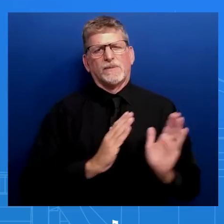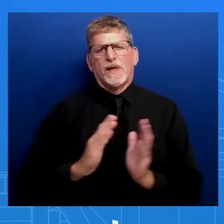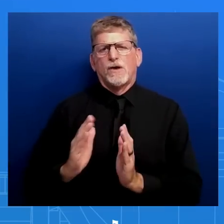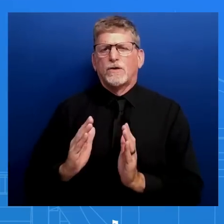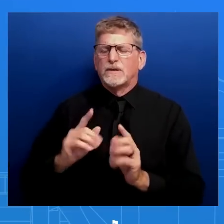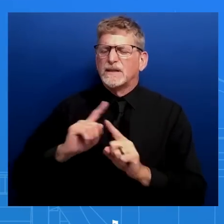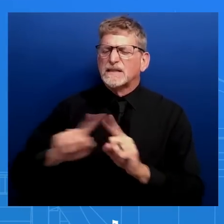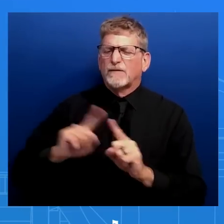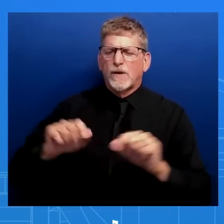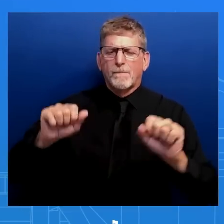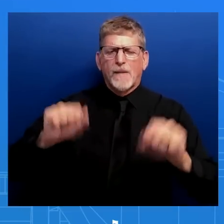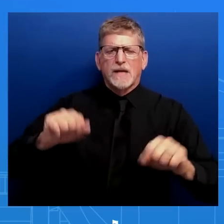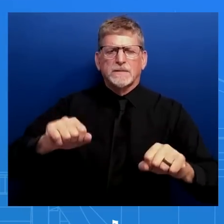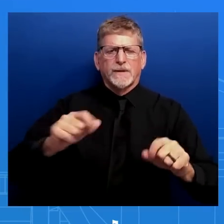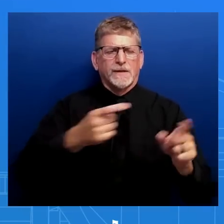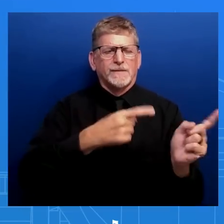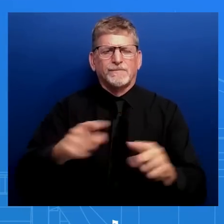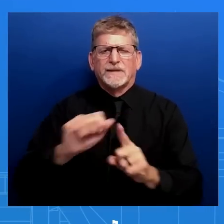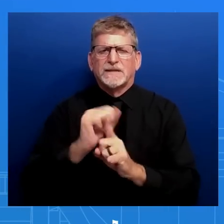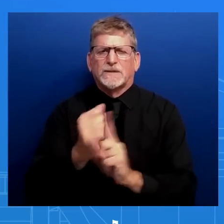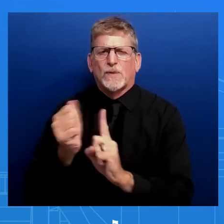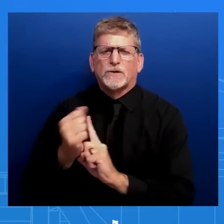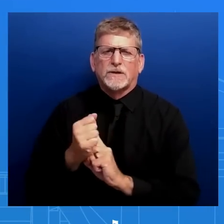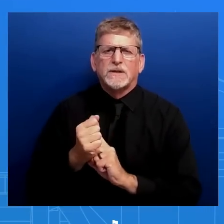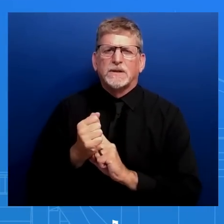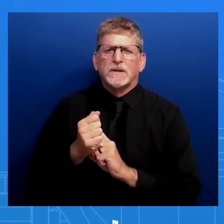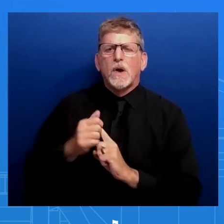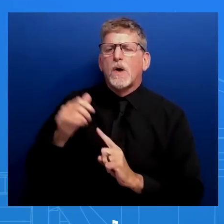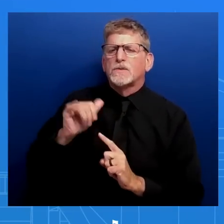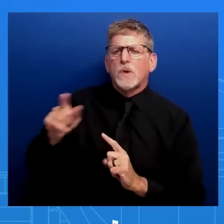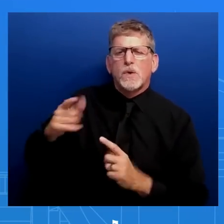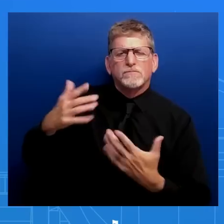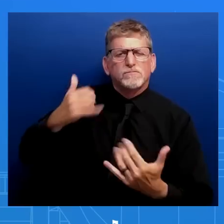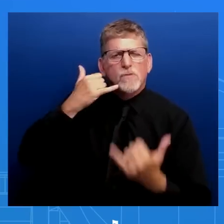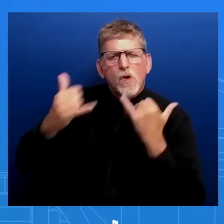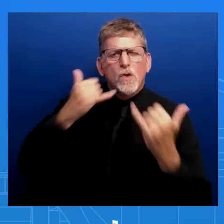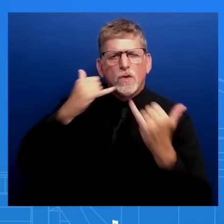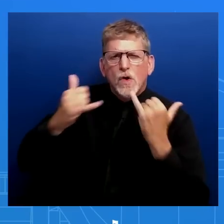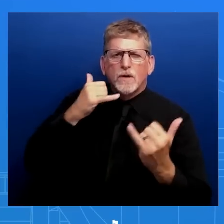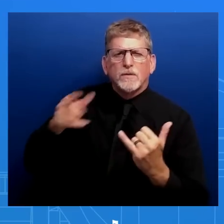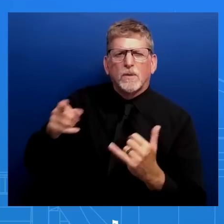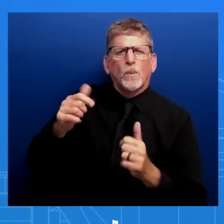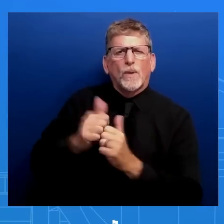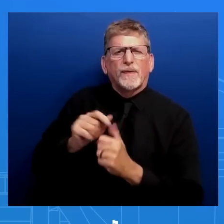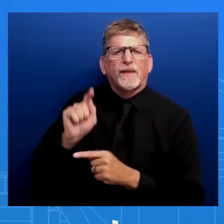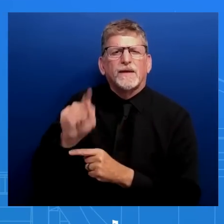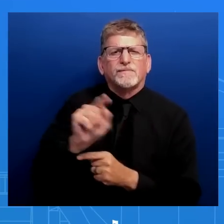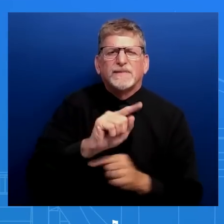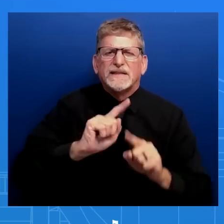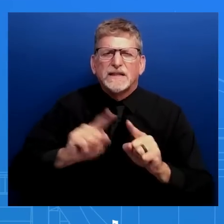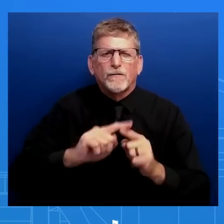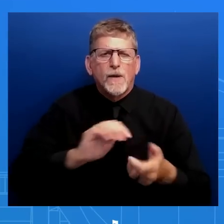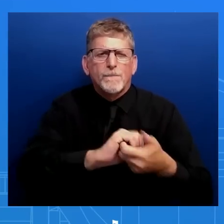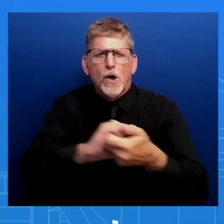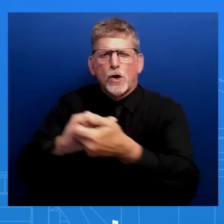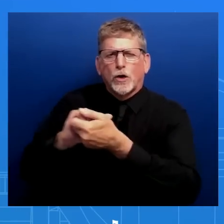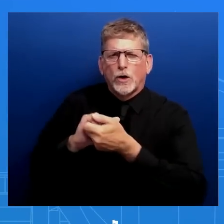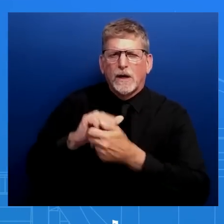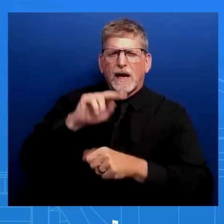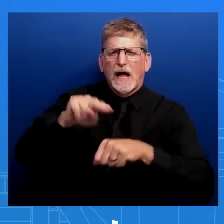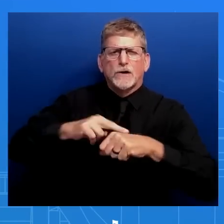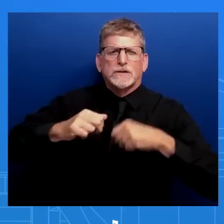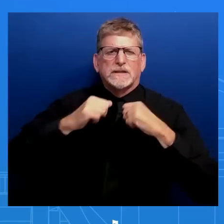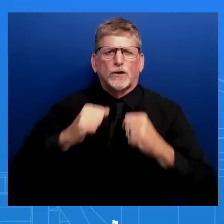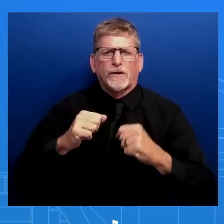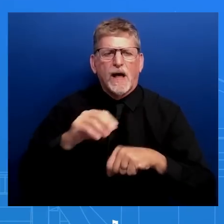with many of our allies and partners throughout the weekend, and those calls continue. National Security Advisor Sullivan, Secretary Blinken, Secretary